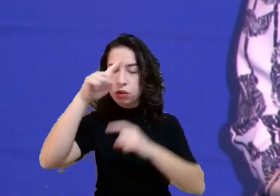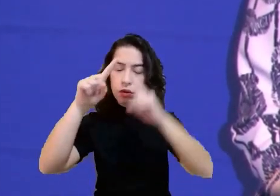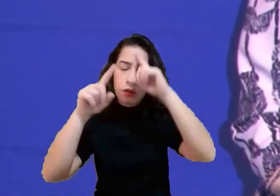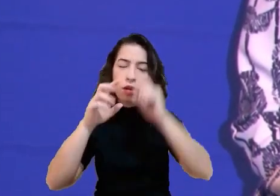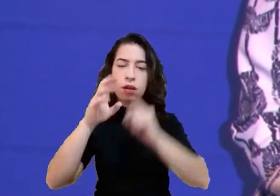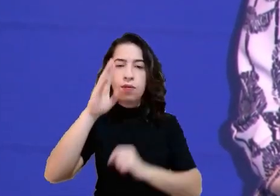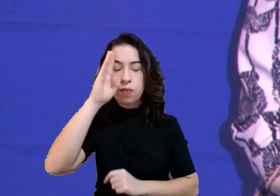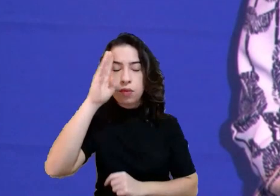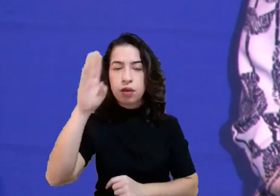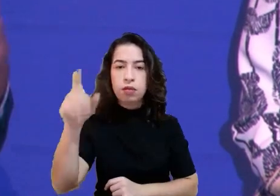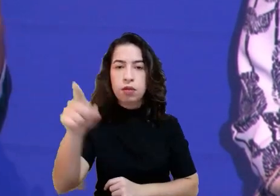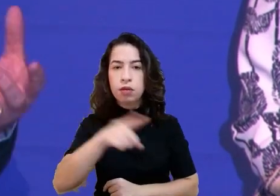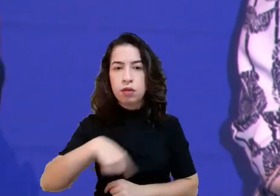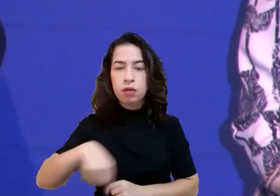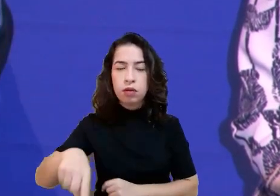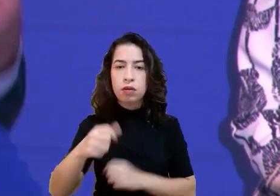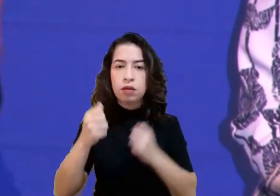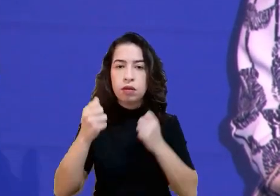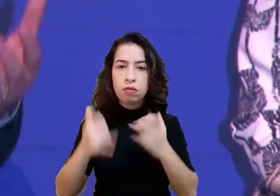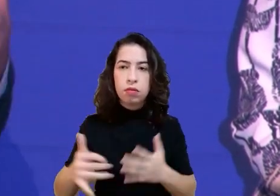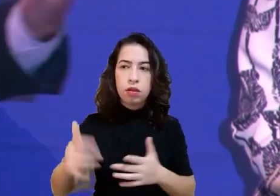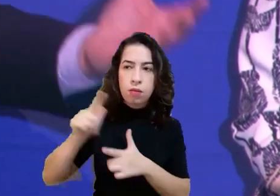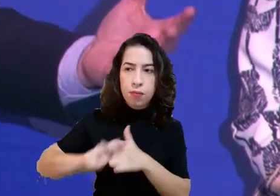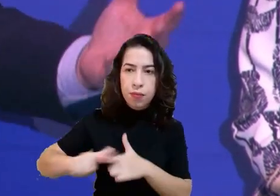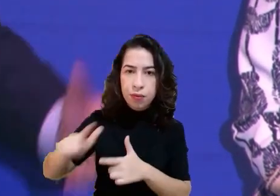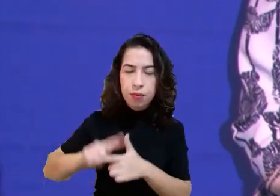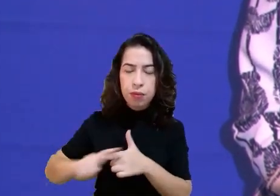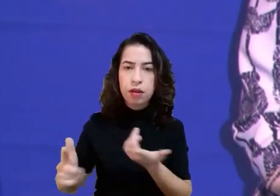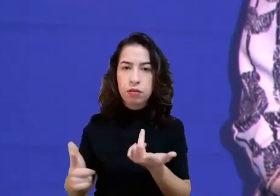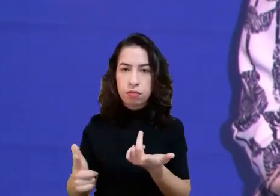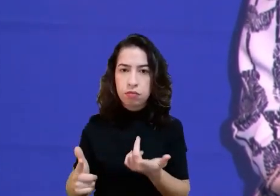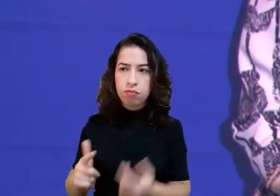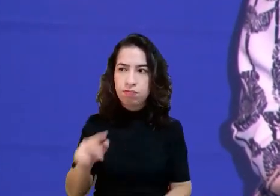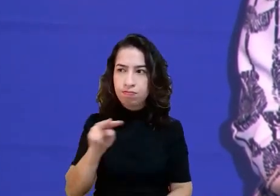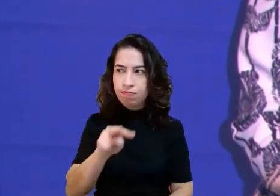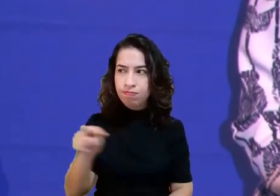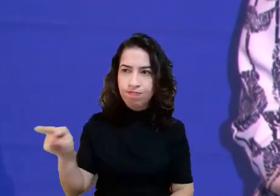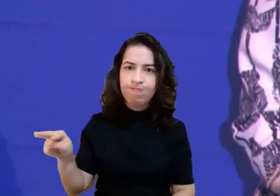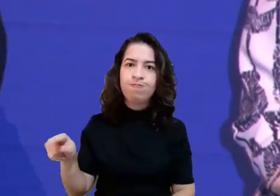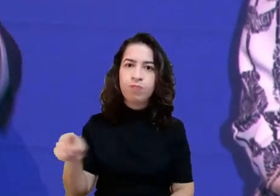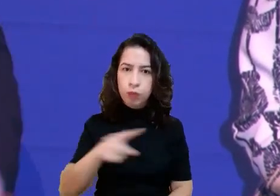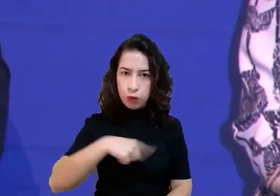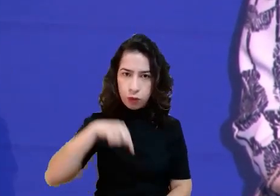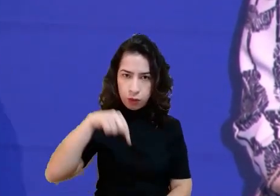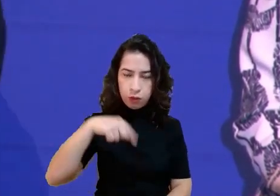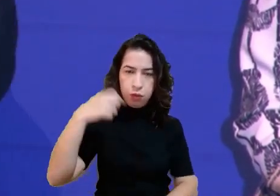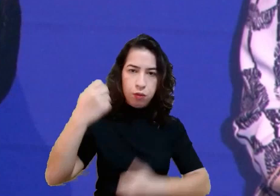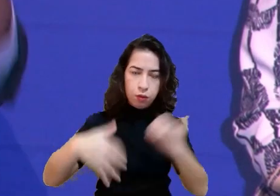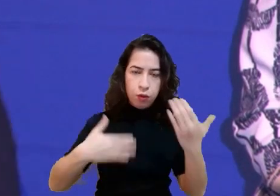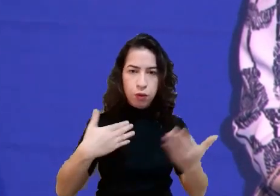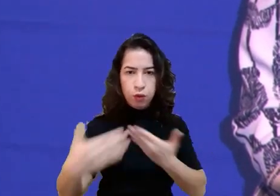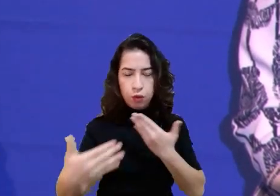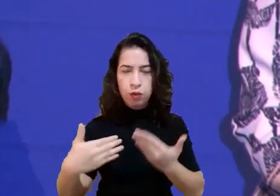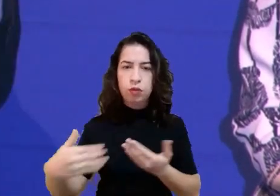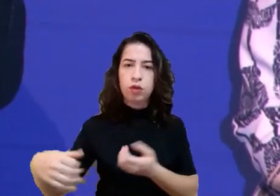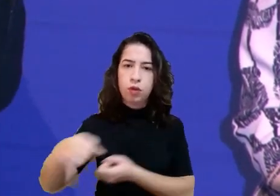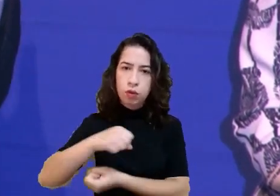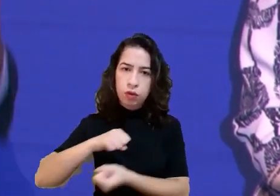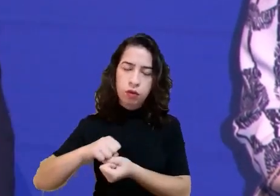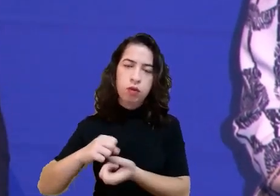especially when we are trying to address problems of the size we are dealing here, like